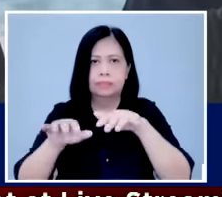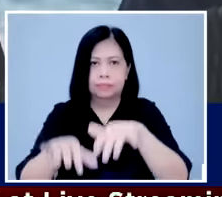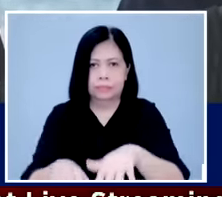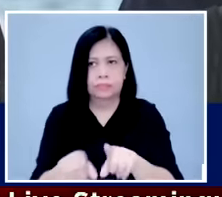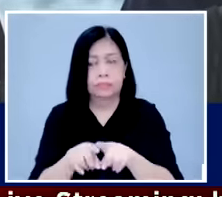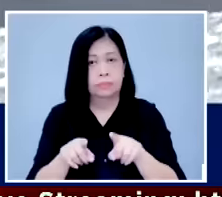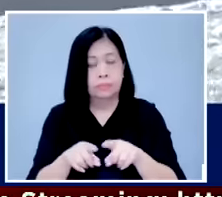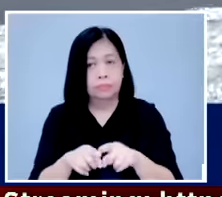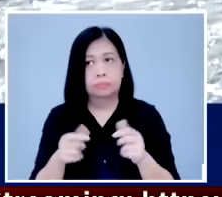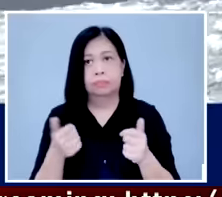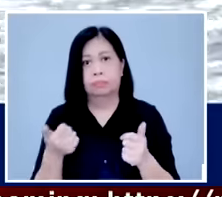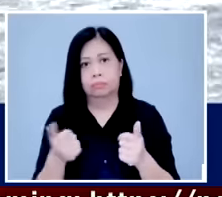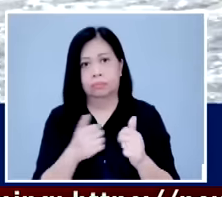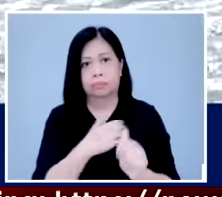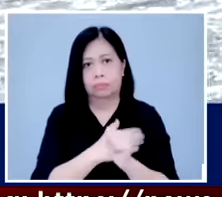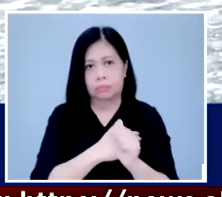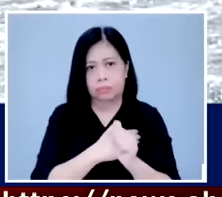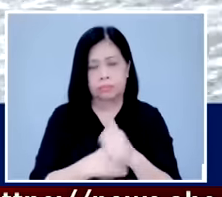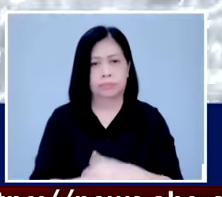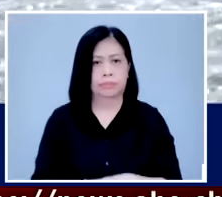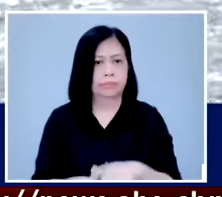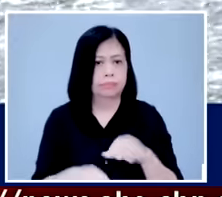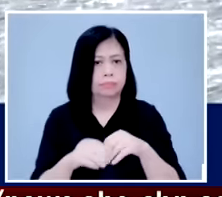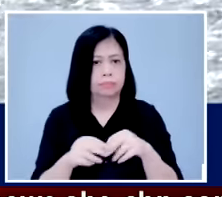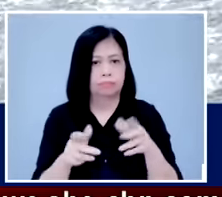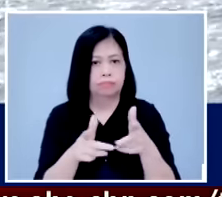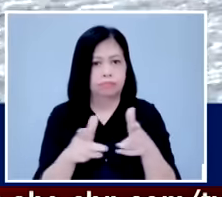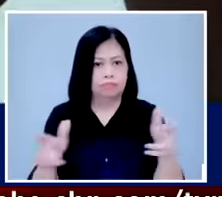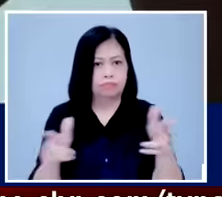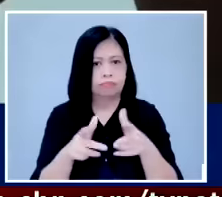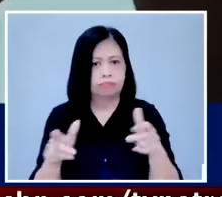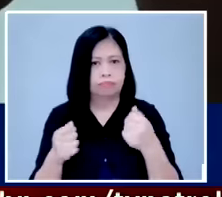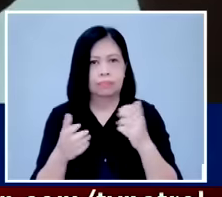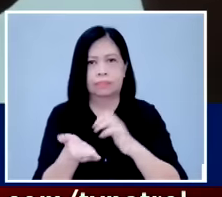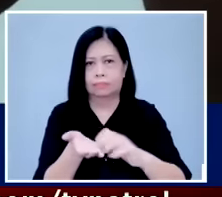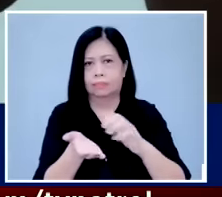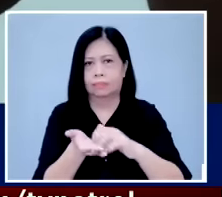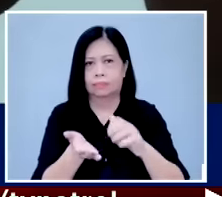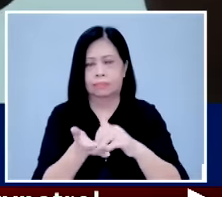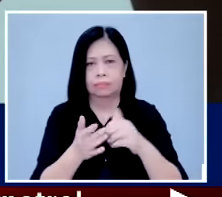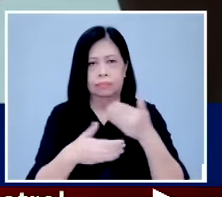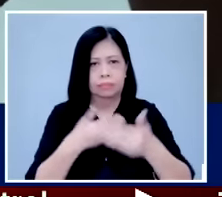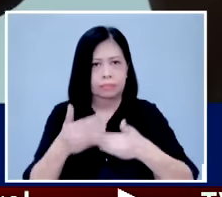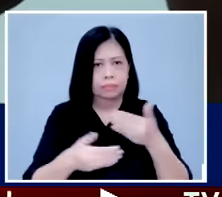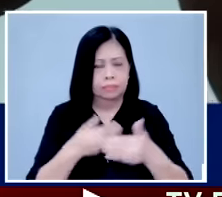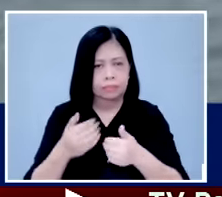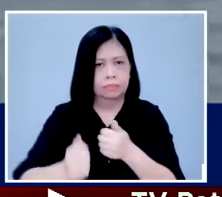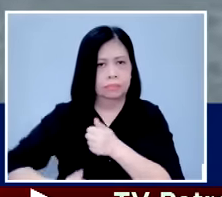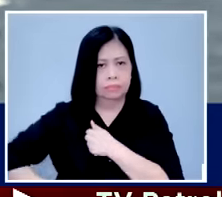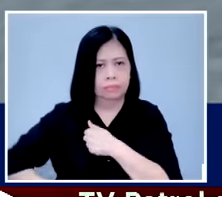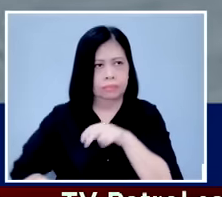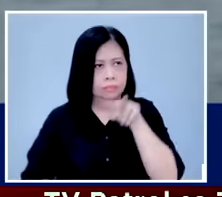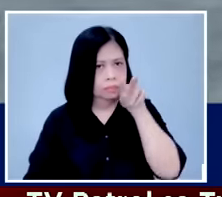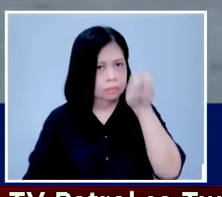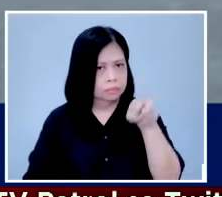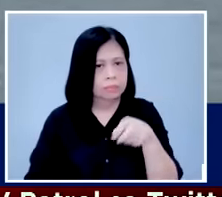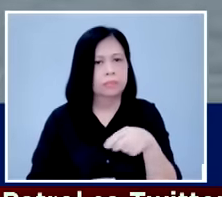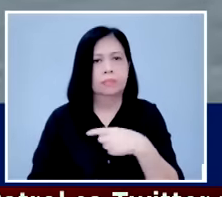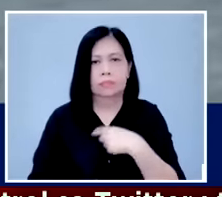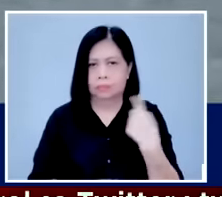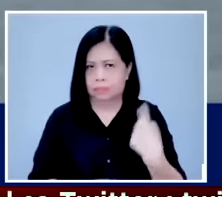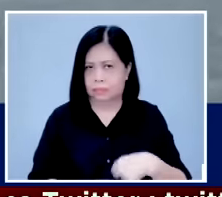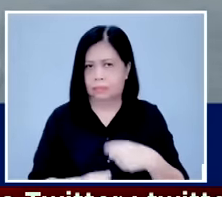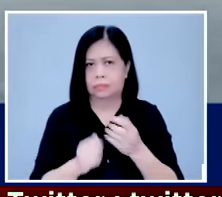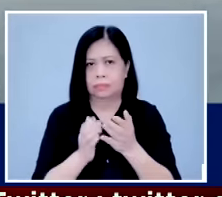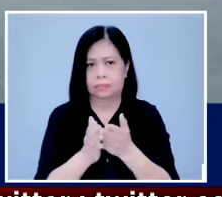other threats. Sa formation pa lang, para sa simulation for combat operations, namataan na ang mga barko ng China.